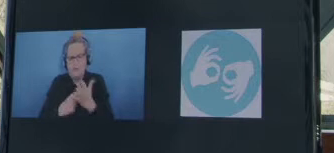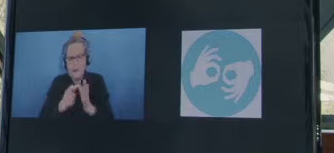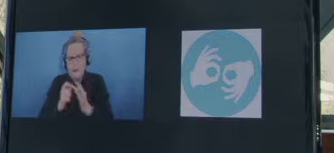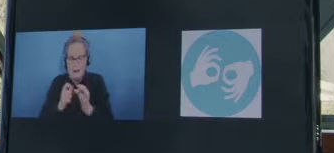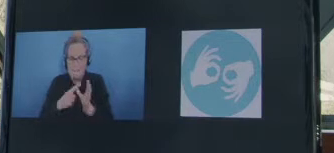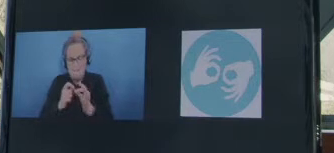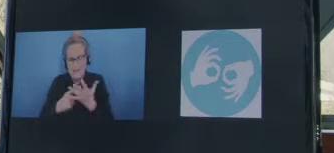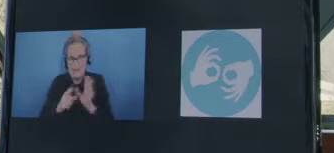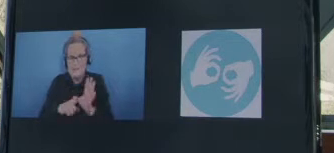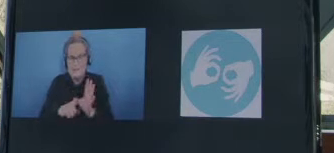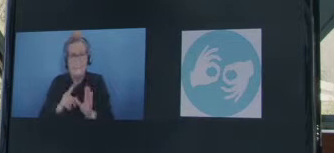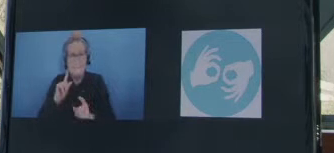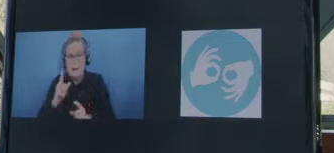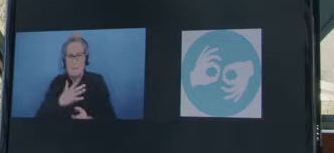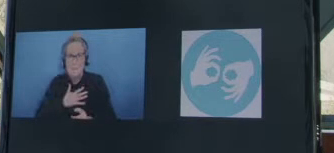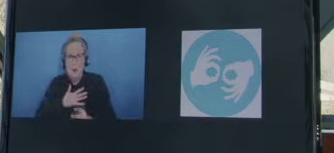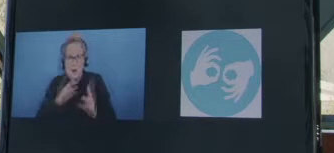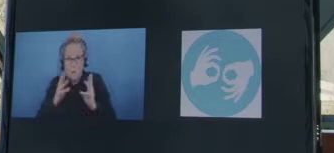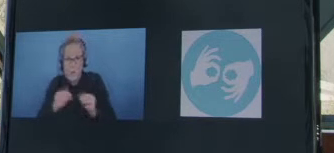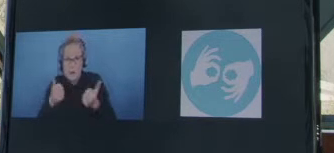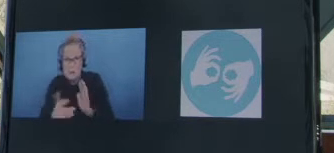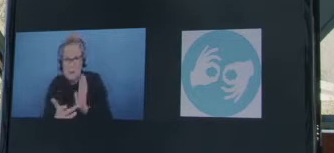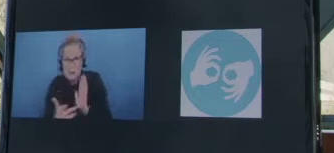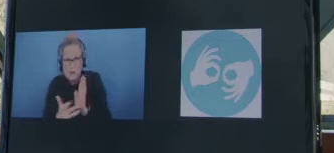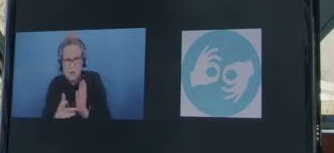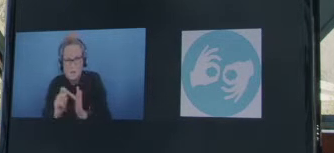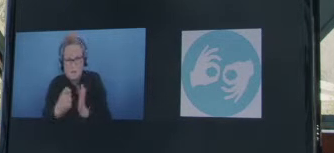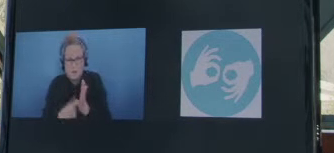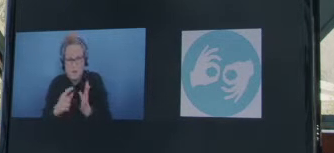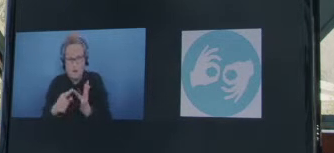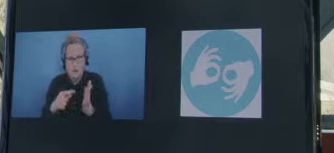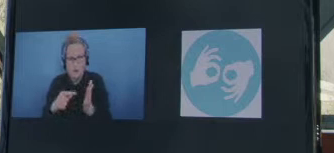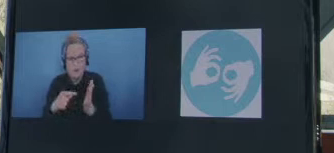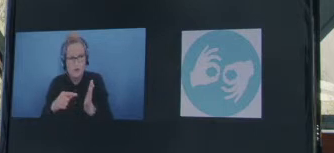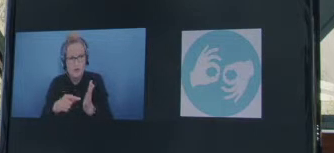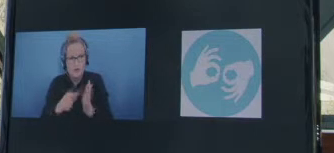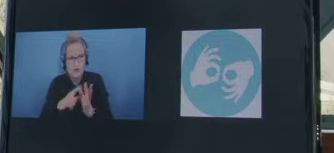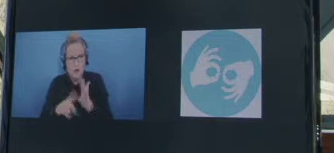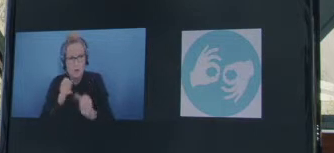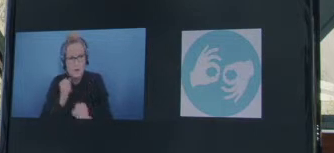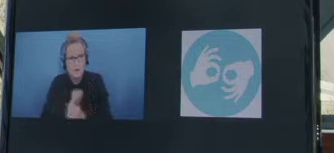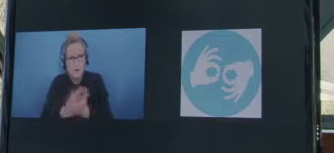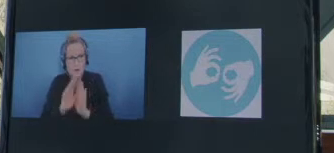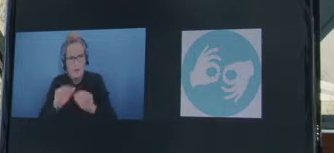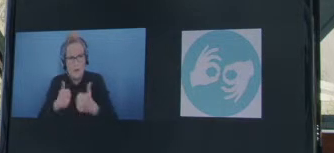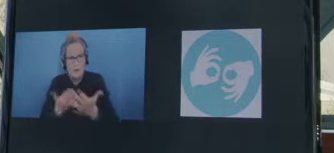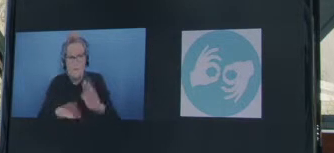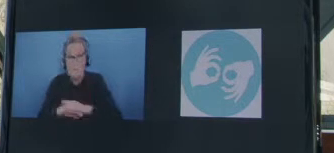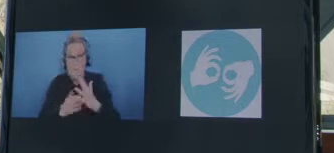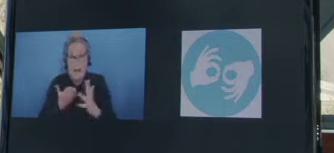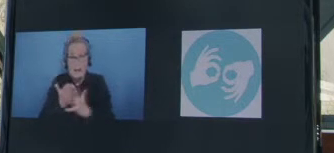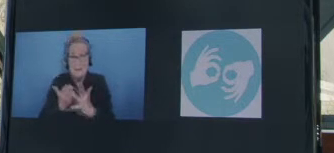to using this technology as a way of prototyping how we might give complete access to